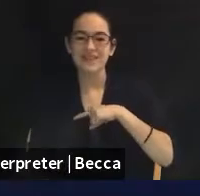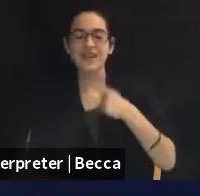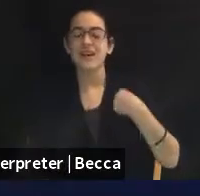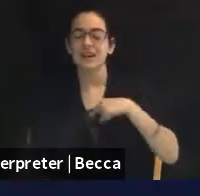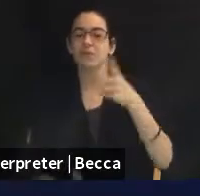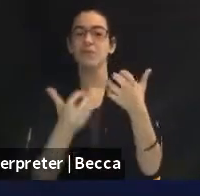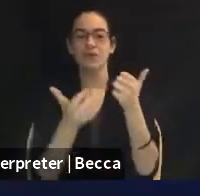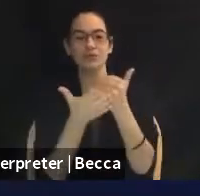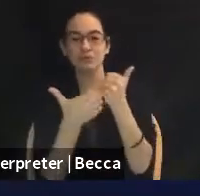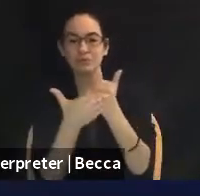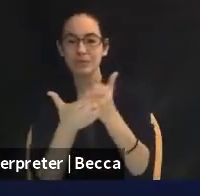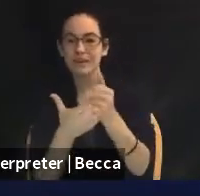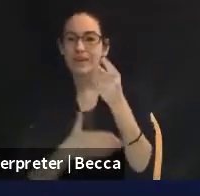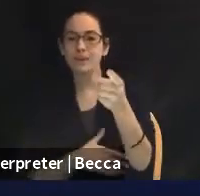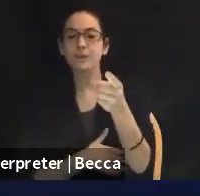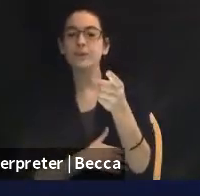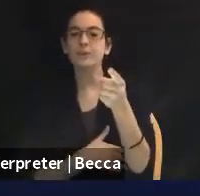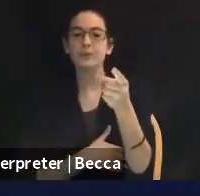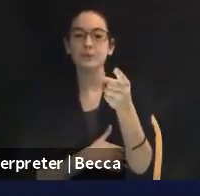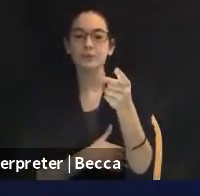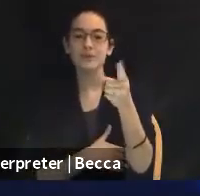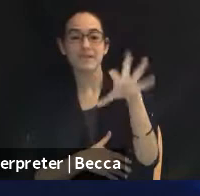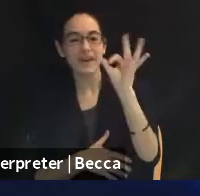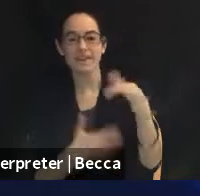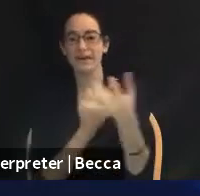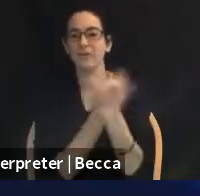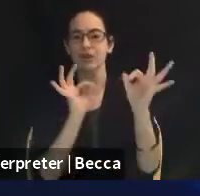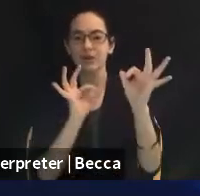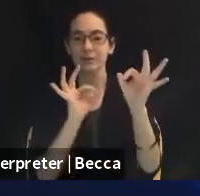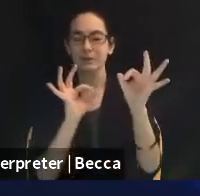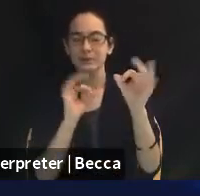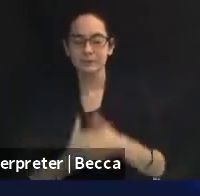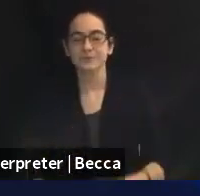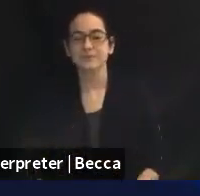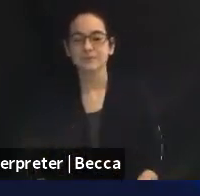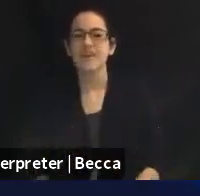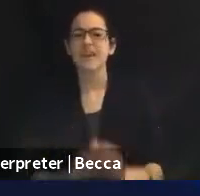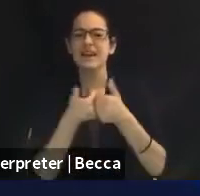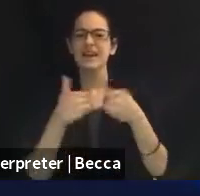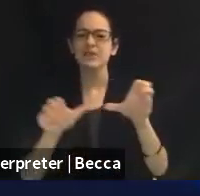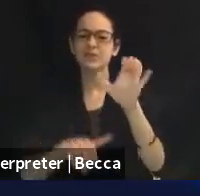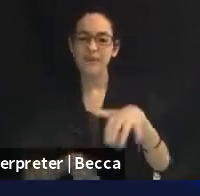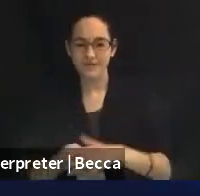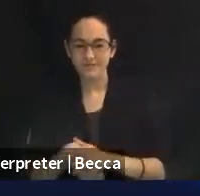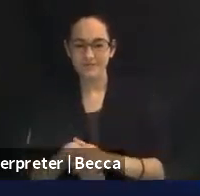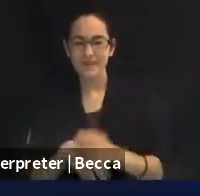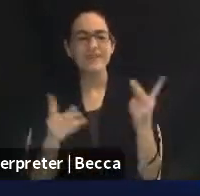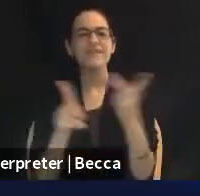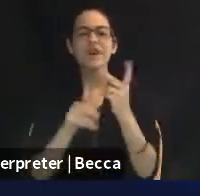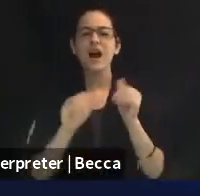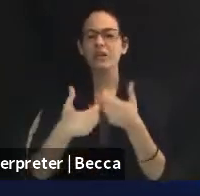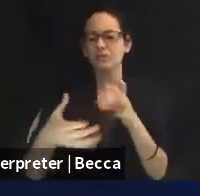hope, the freedom that you've been looking for a long time, that we've all been looking for a long time. And the best way to do that is to find a way to get